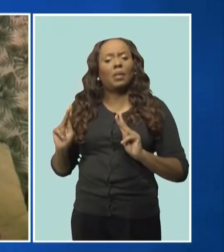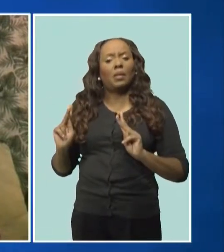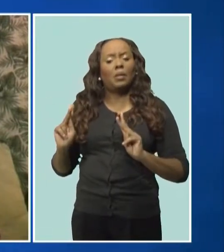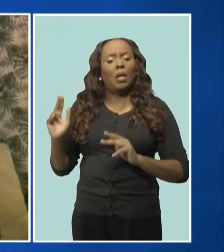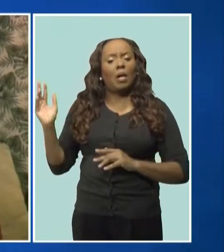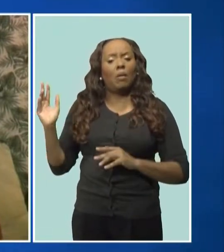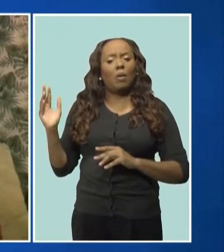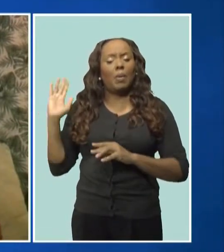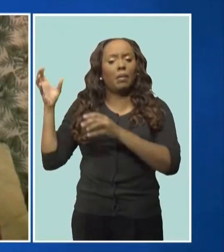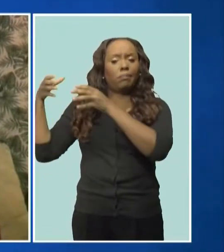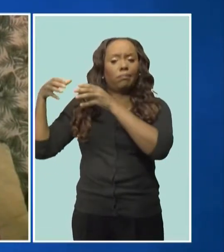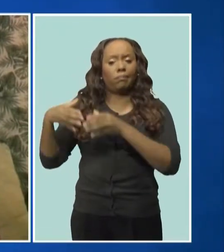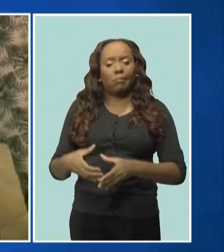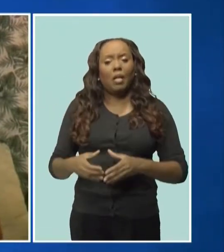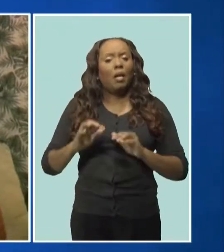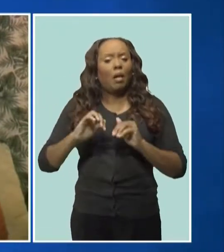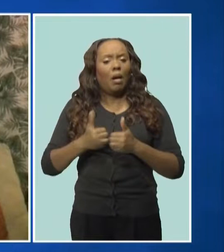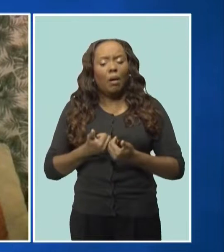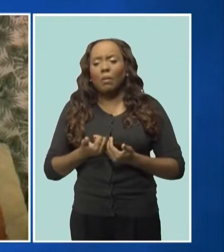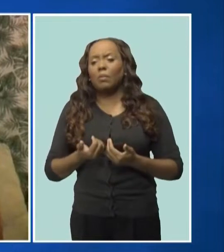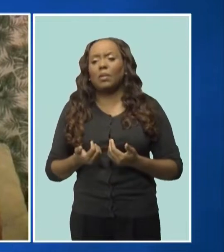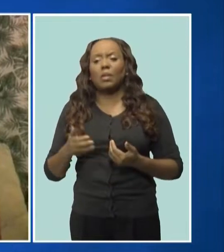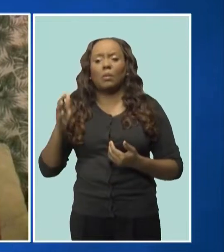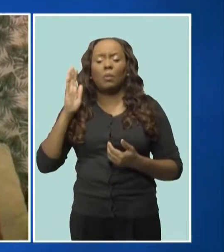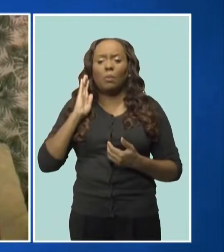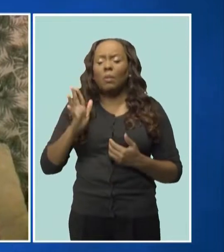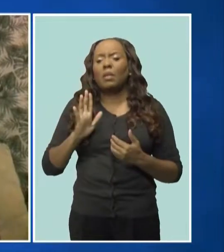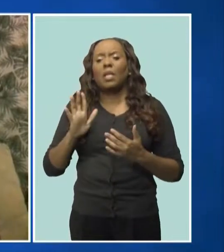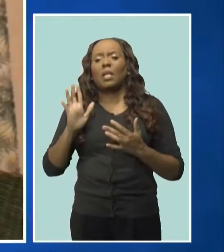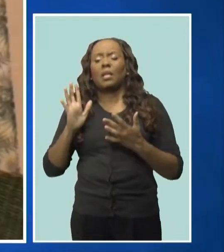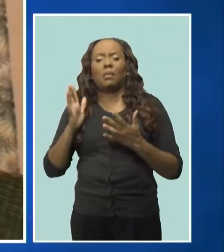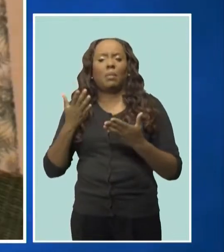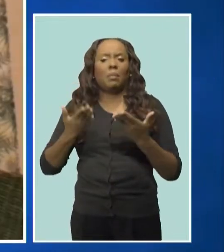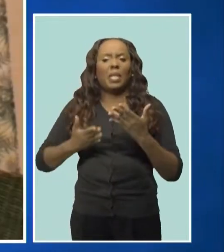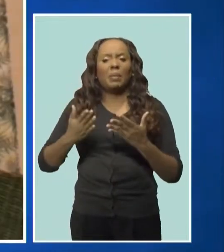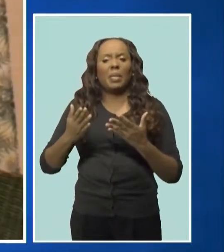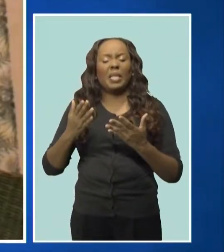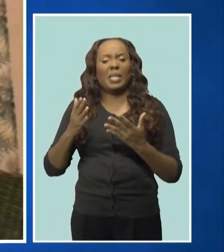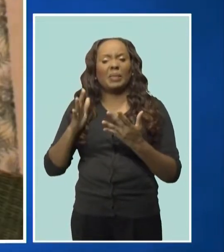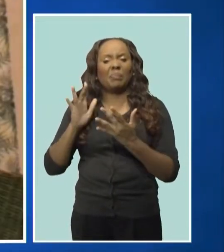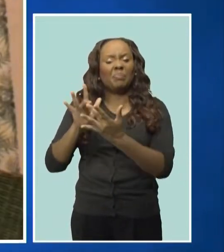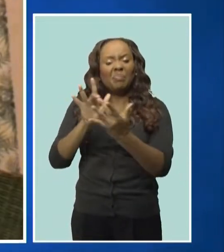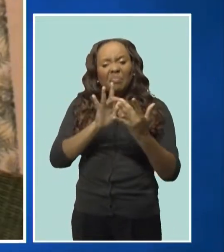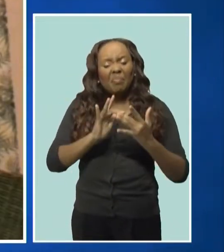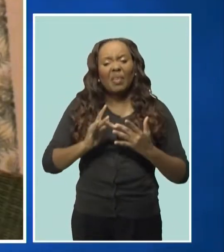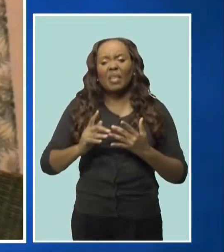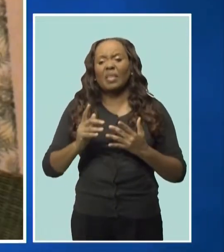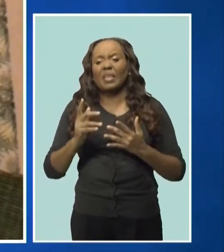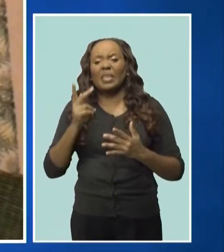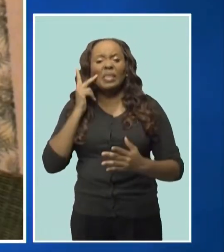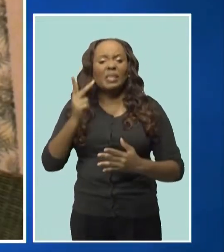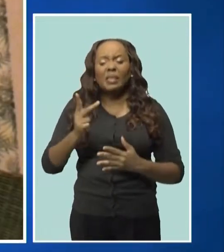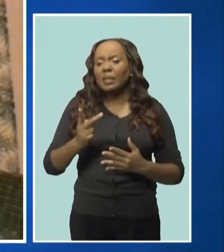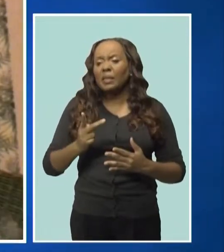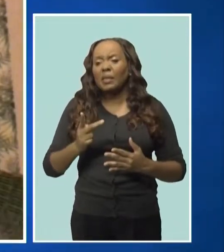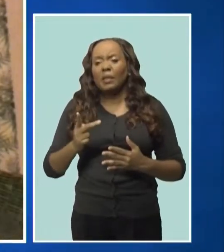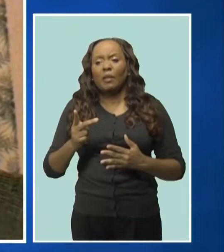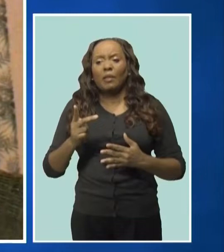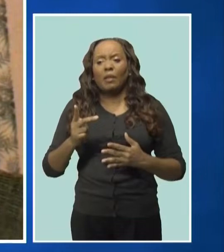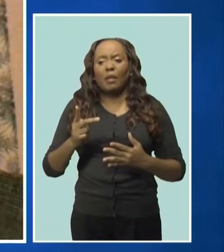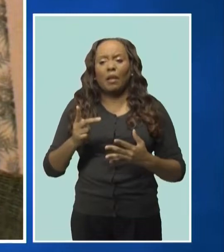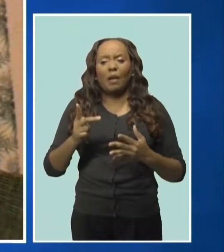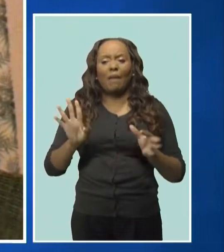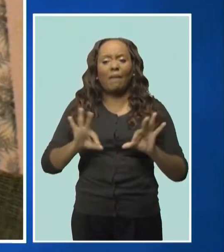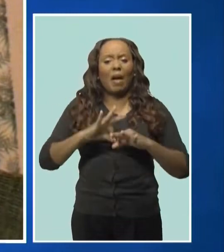with their history here? Yes, please, Pearson. So one of the main activities that we will be hosting is a